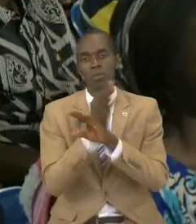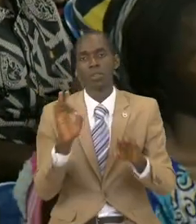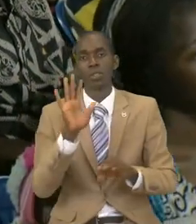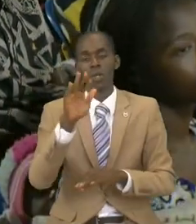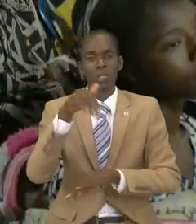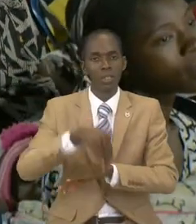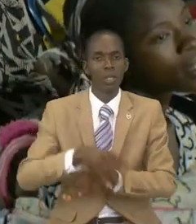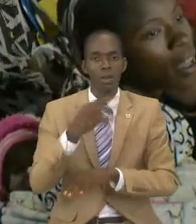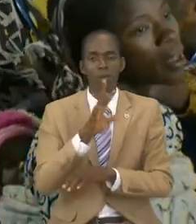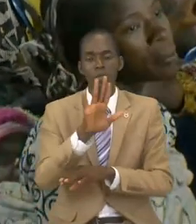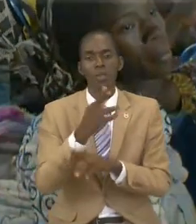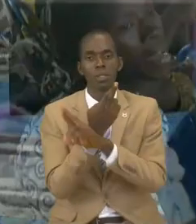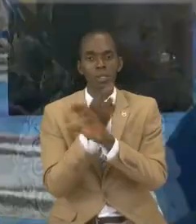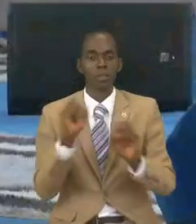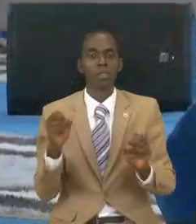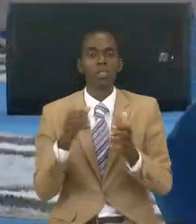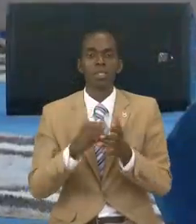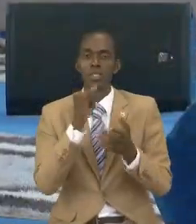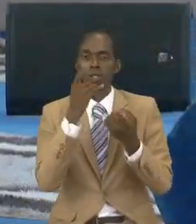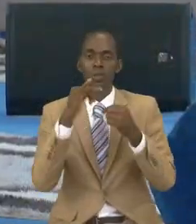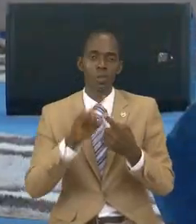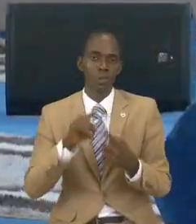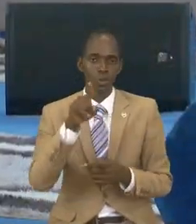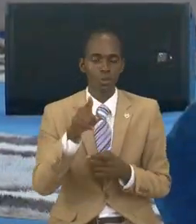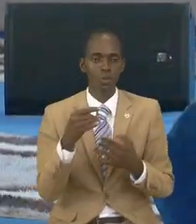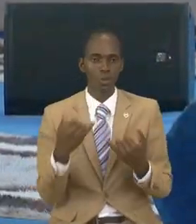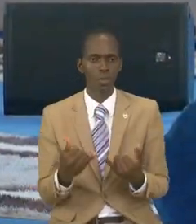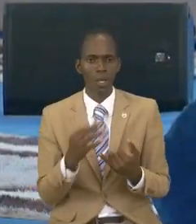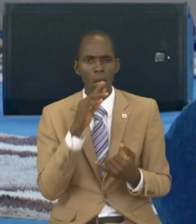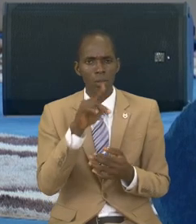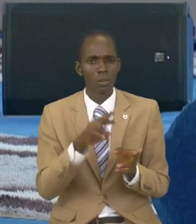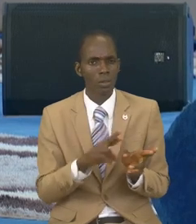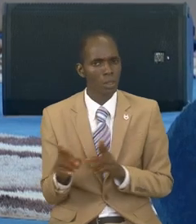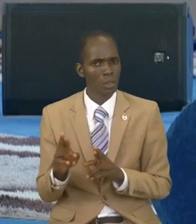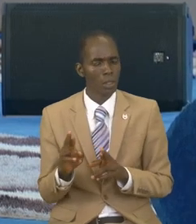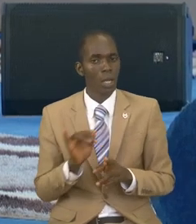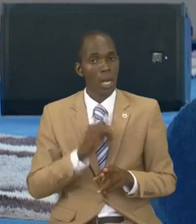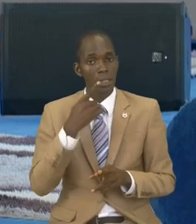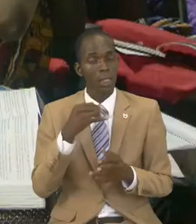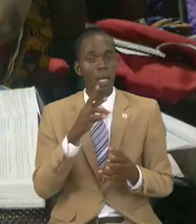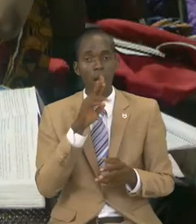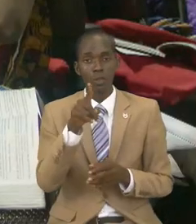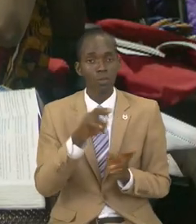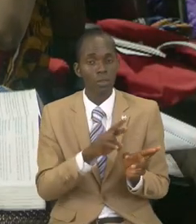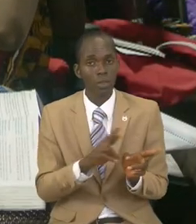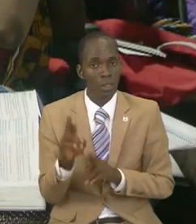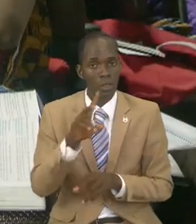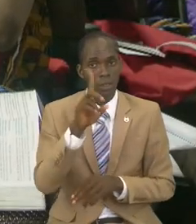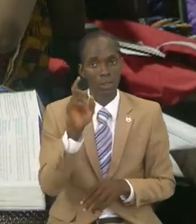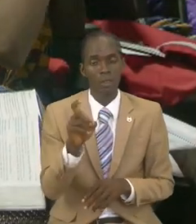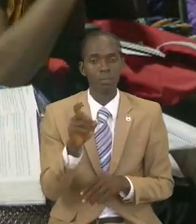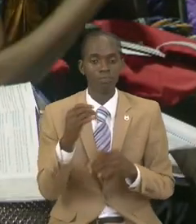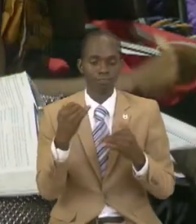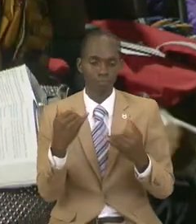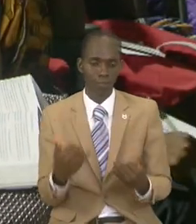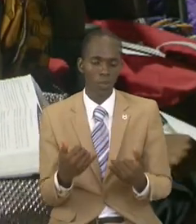your redemption is coming now. Are you ready? I said it's coming now. Are you ready? Heads